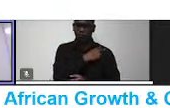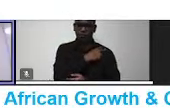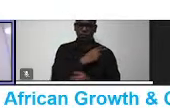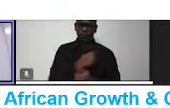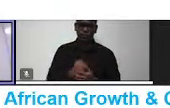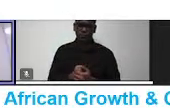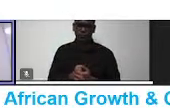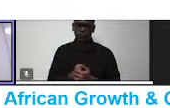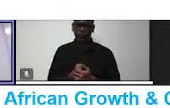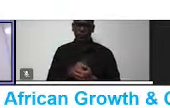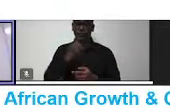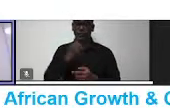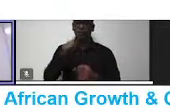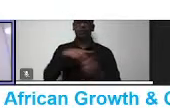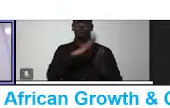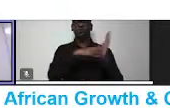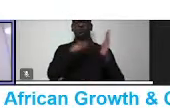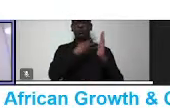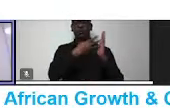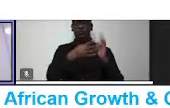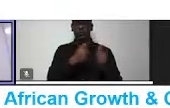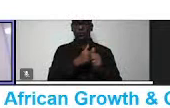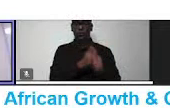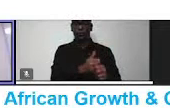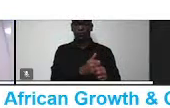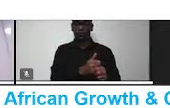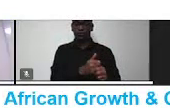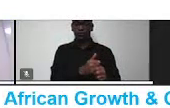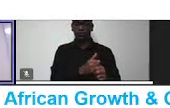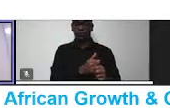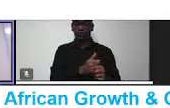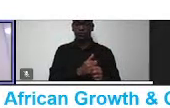Under these criteria, they also mention